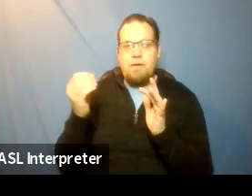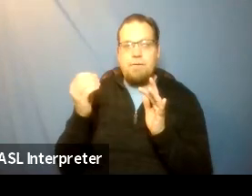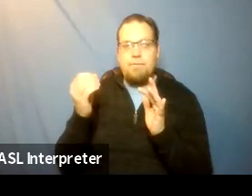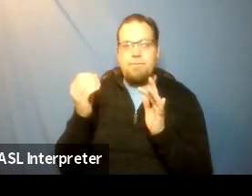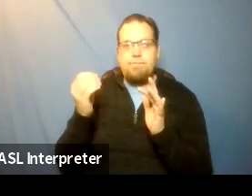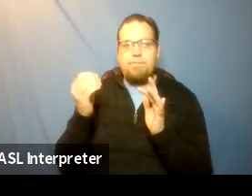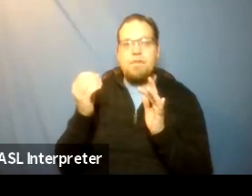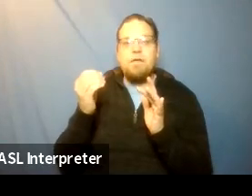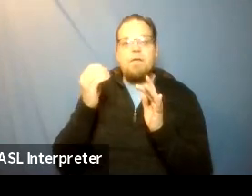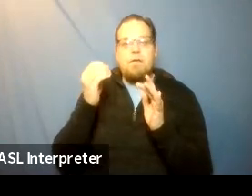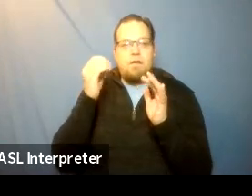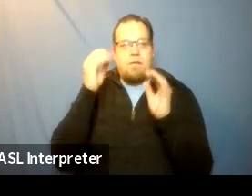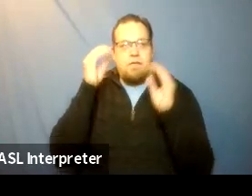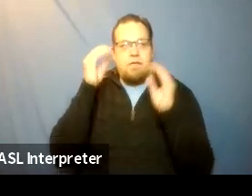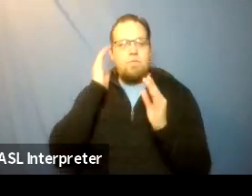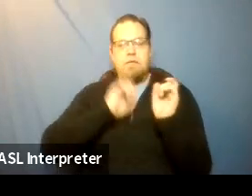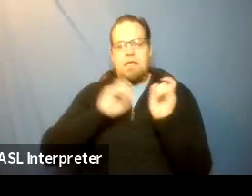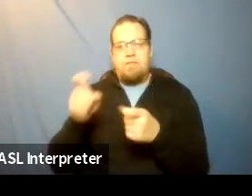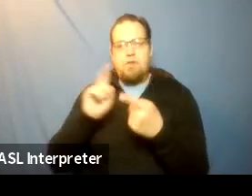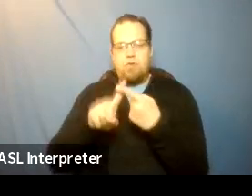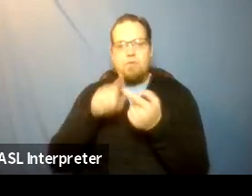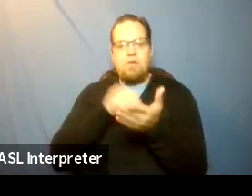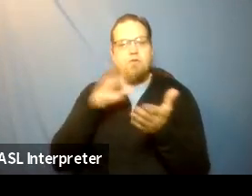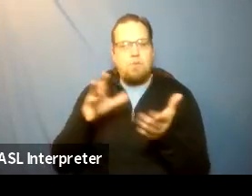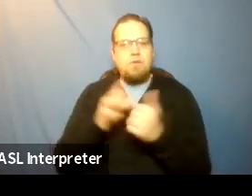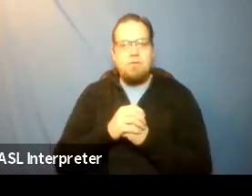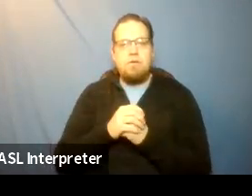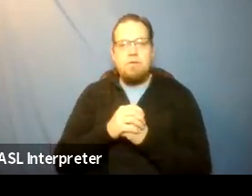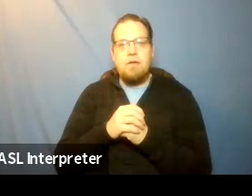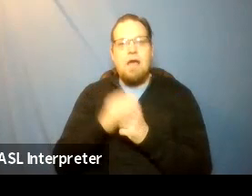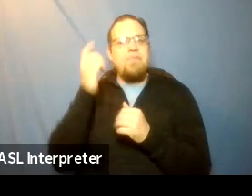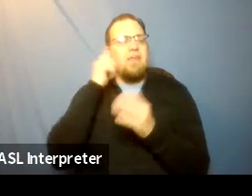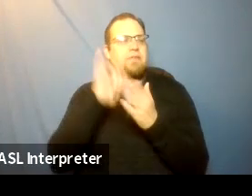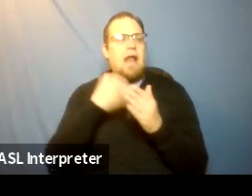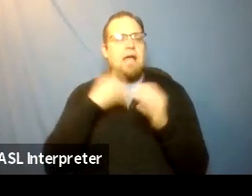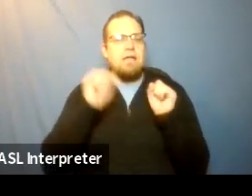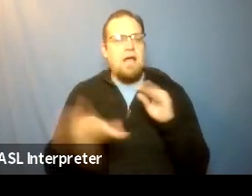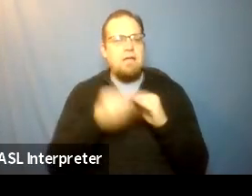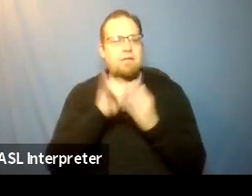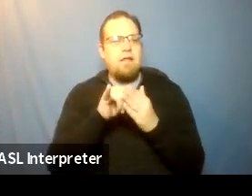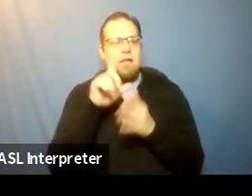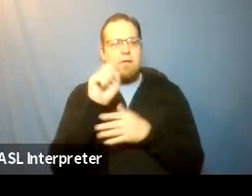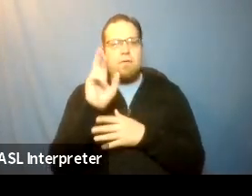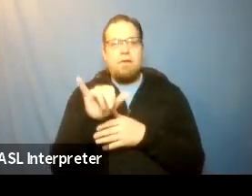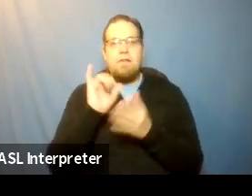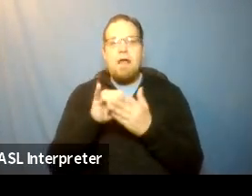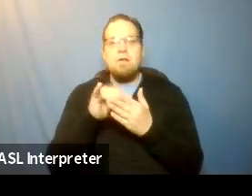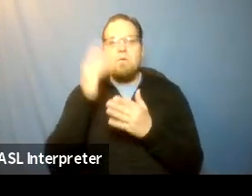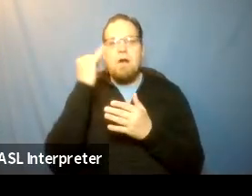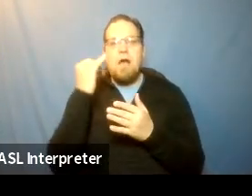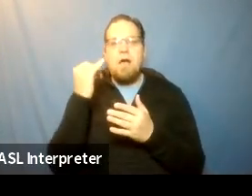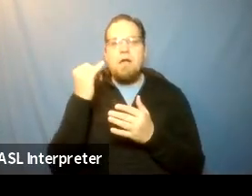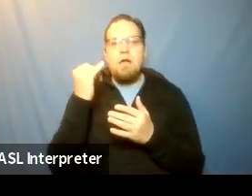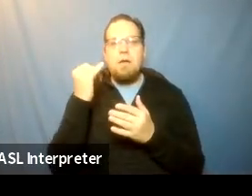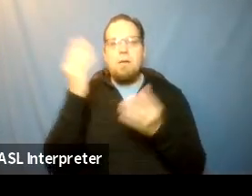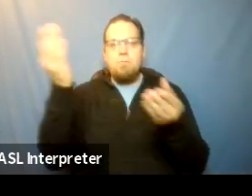our educators will provide that to the students. And I think I could add to that, Larry, that that's why the